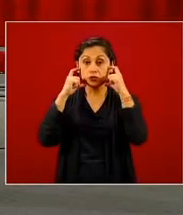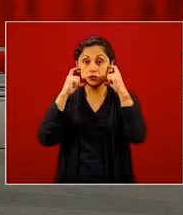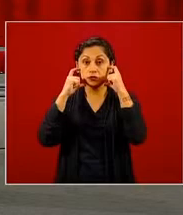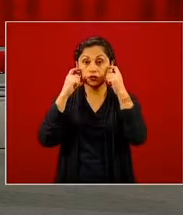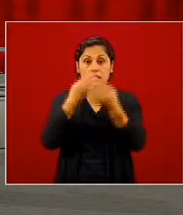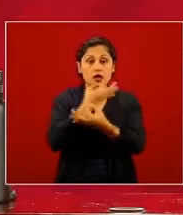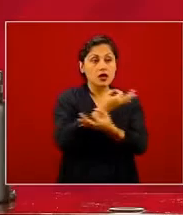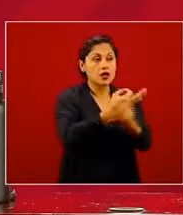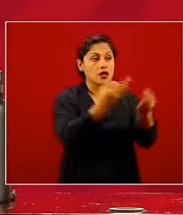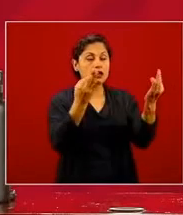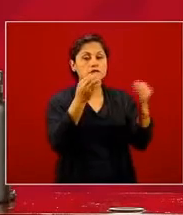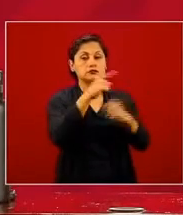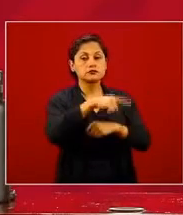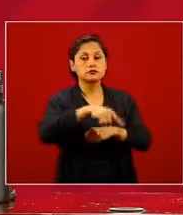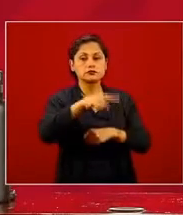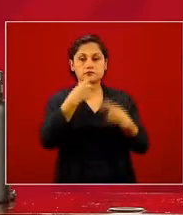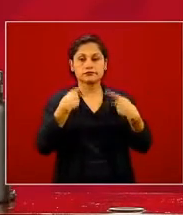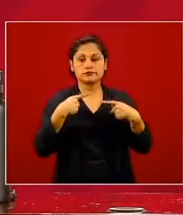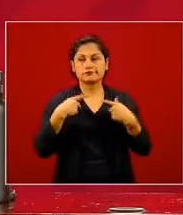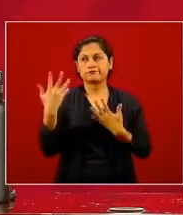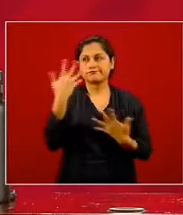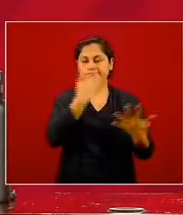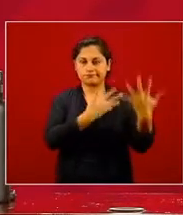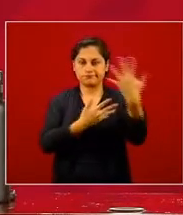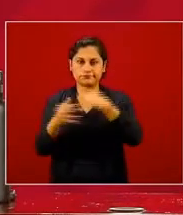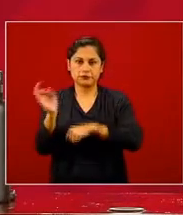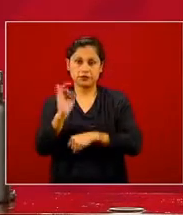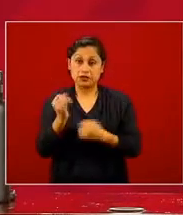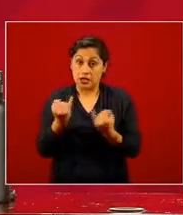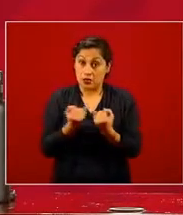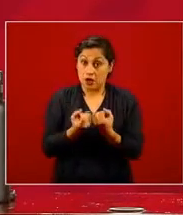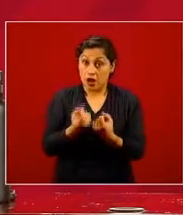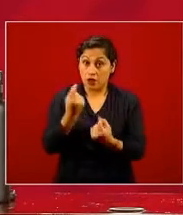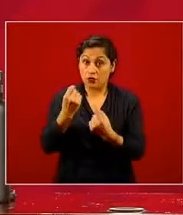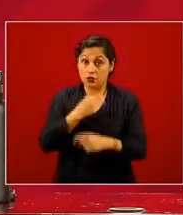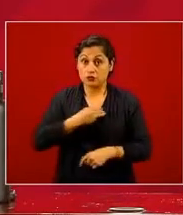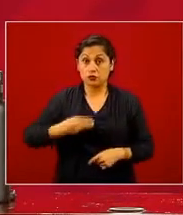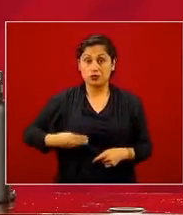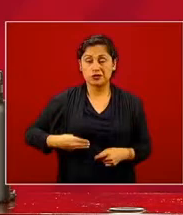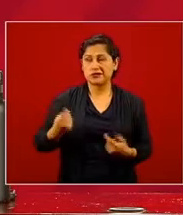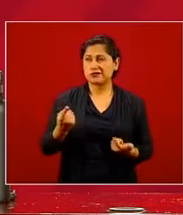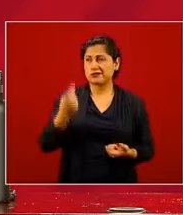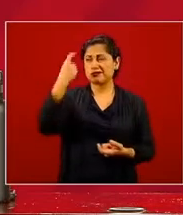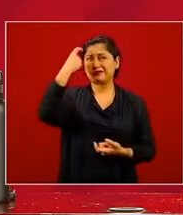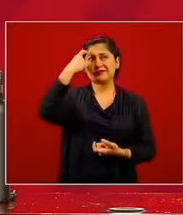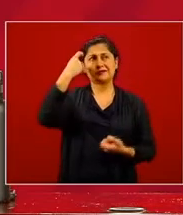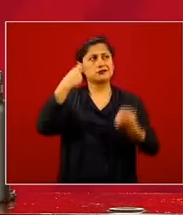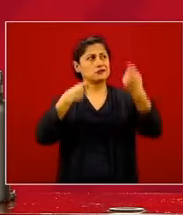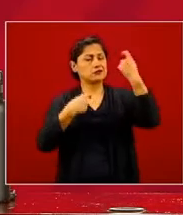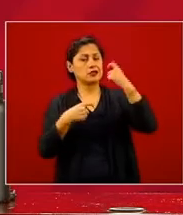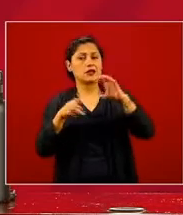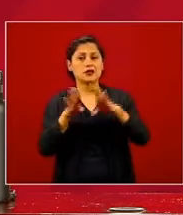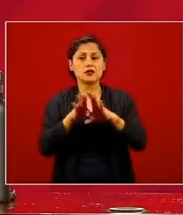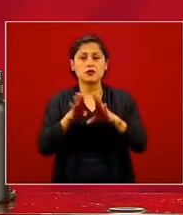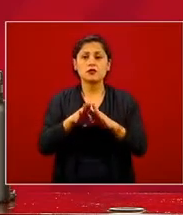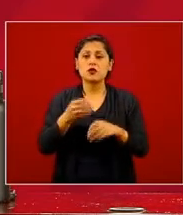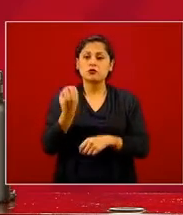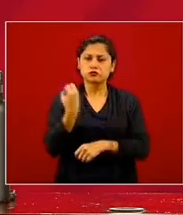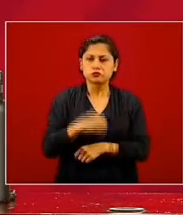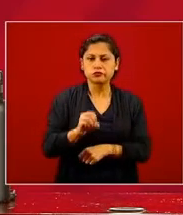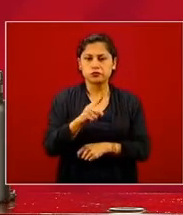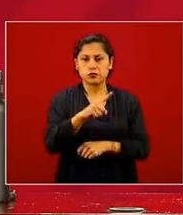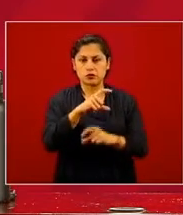far. So introducing masks so far might have resulted in some confusion, as it happened in some municipalities